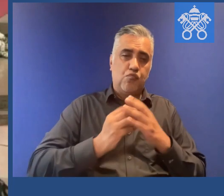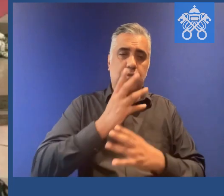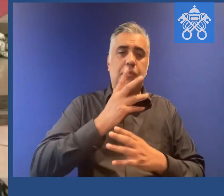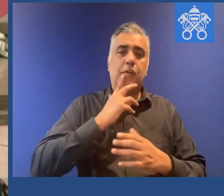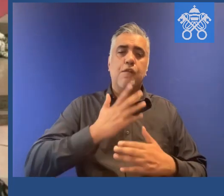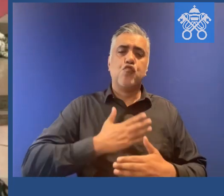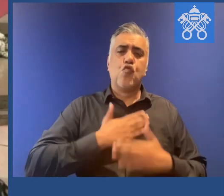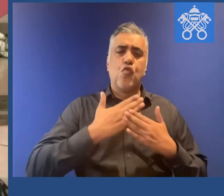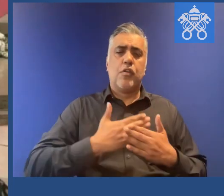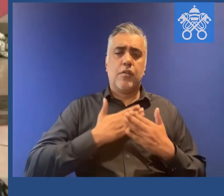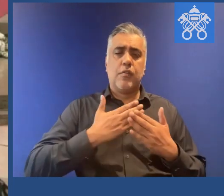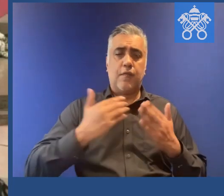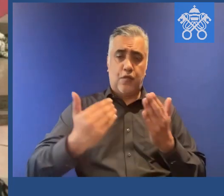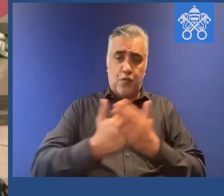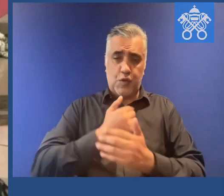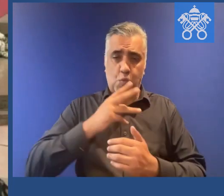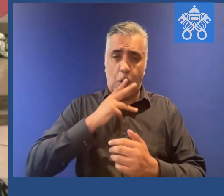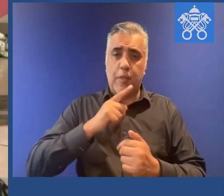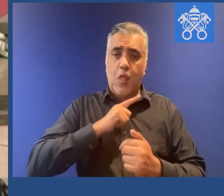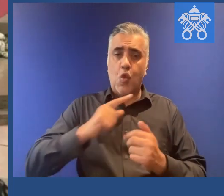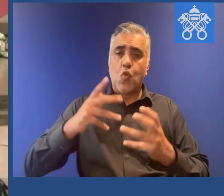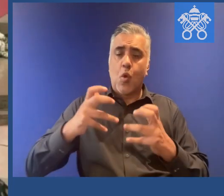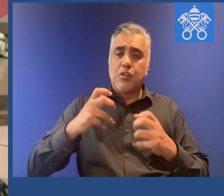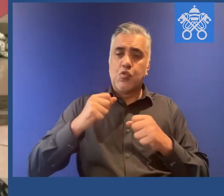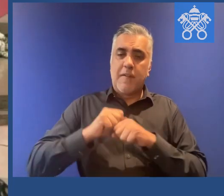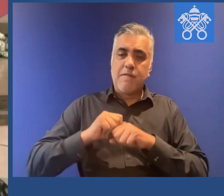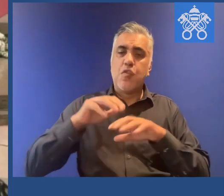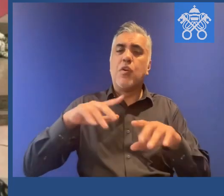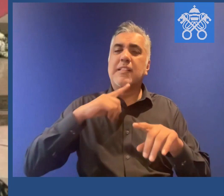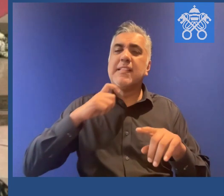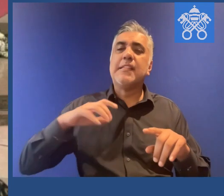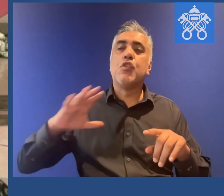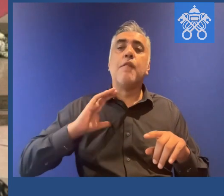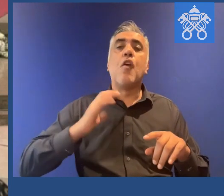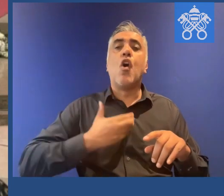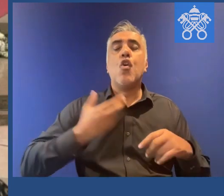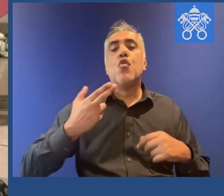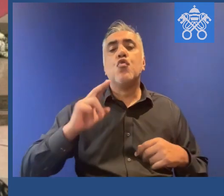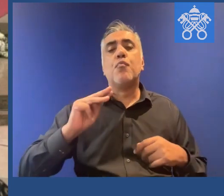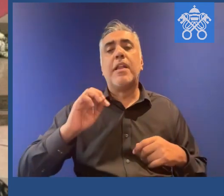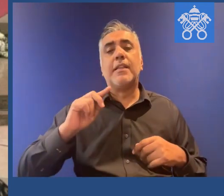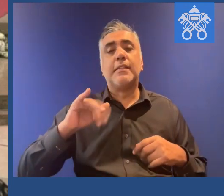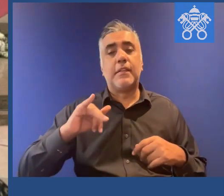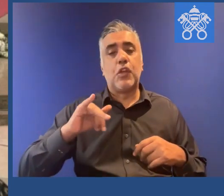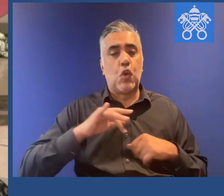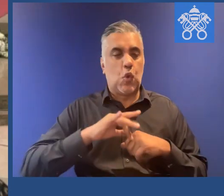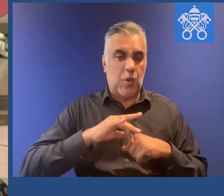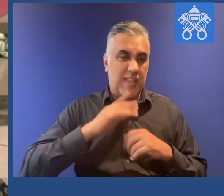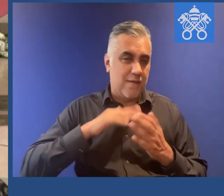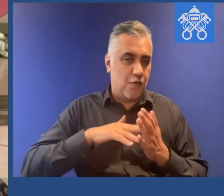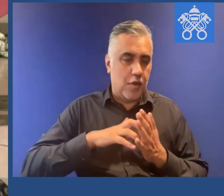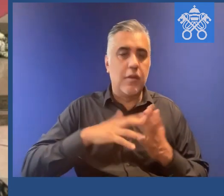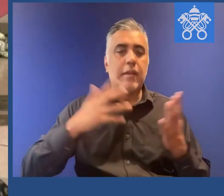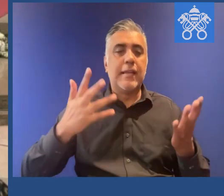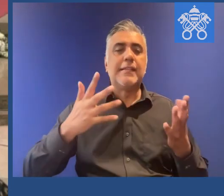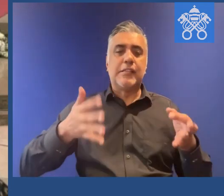joy. The fresh water that the Lord wants to make flow in the deserts of our humanity, earthly and frail, is